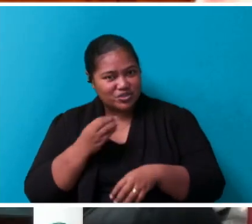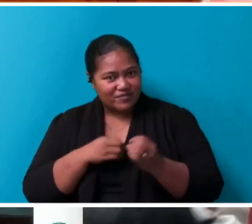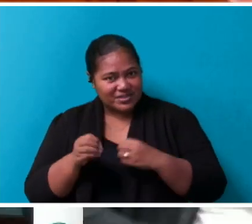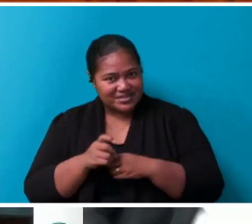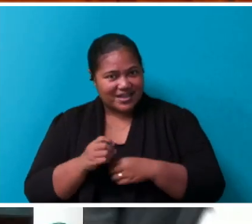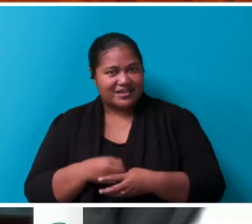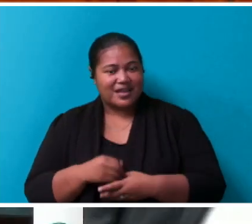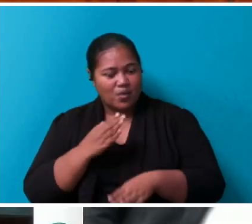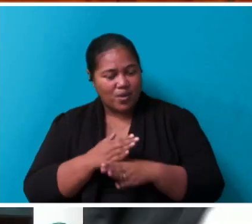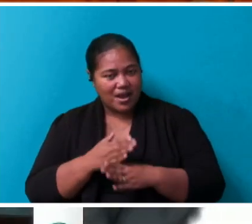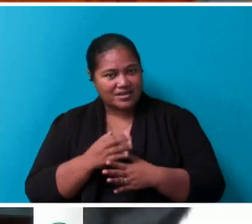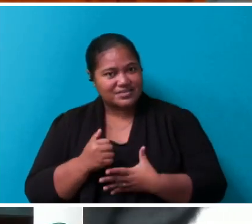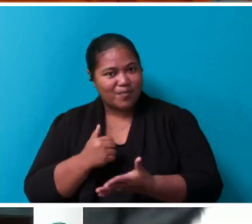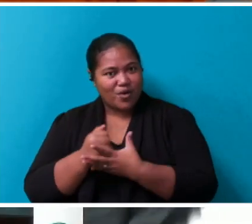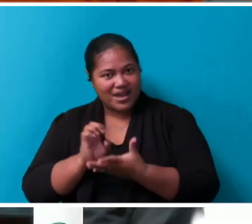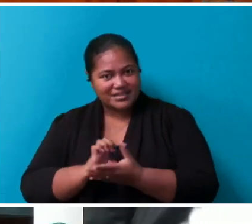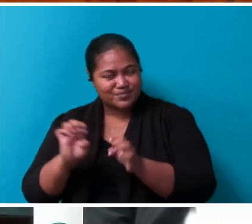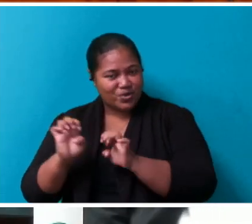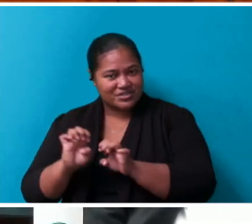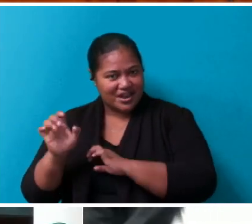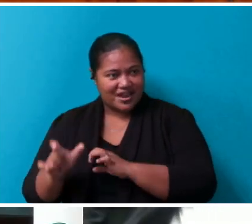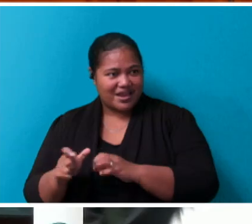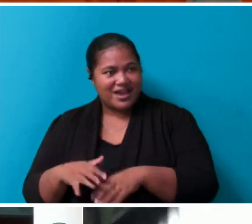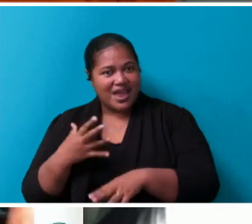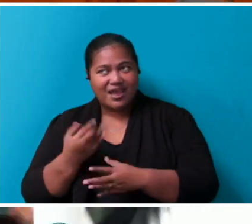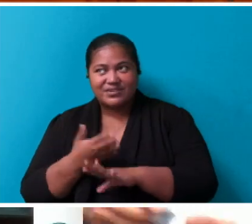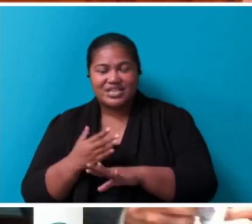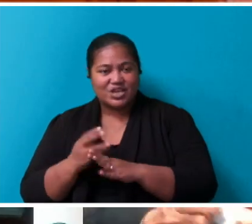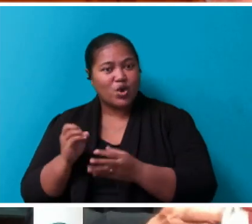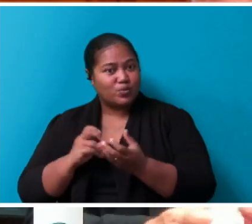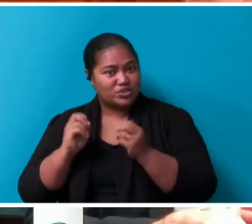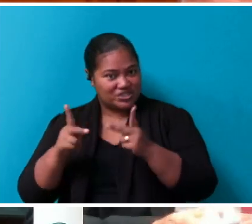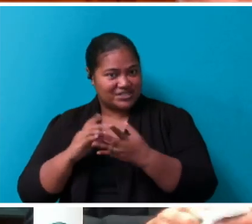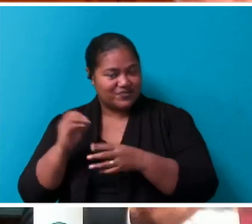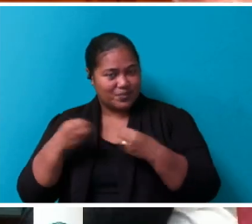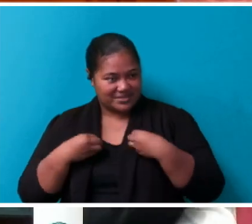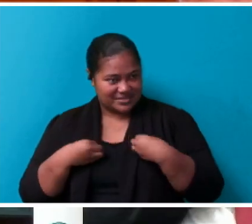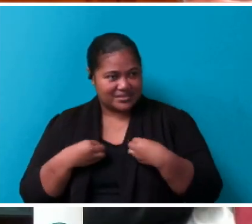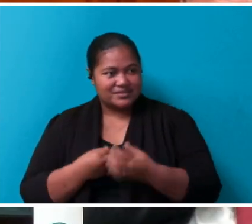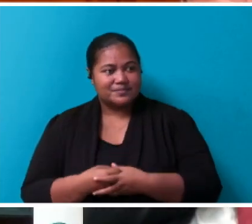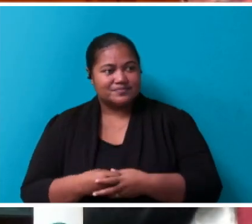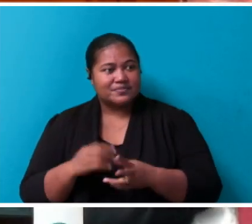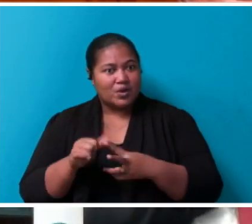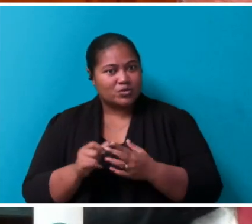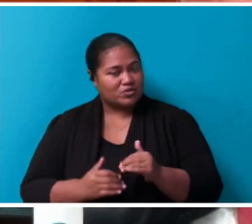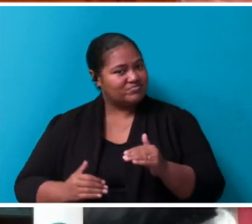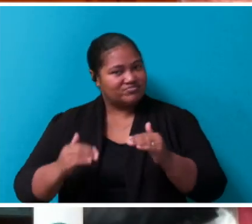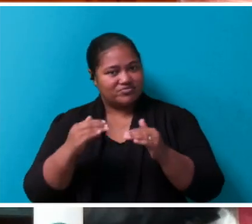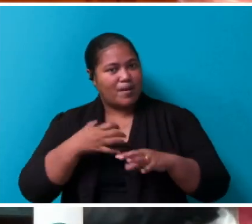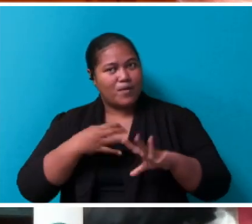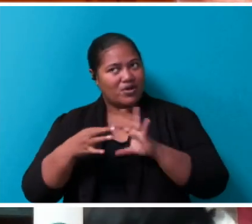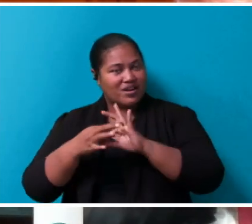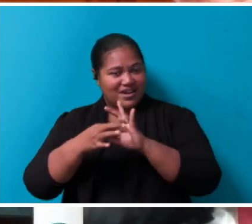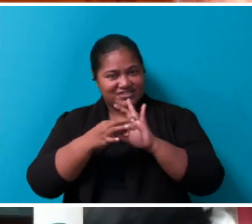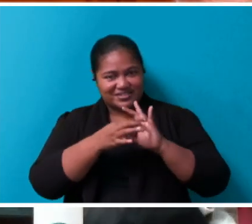exporters, attracts new investment, and builds international reputation, and advances connections within